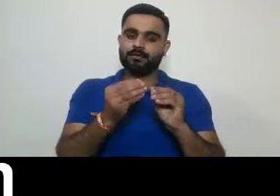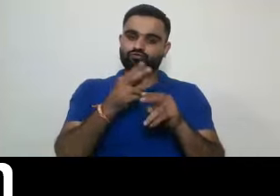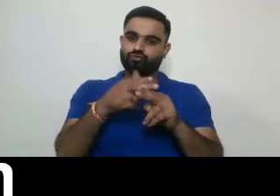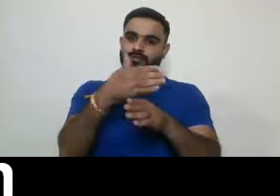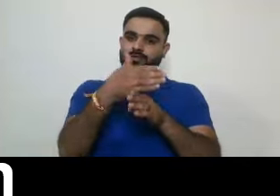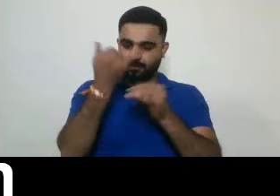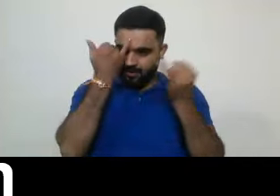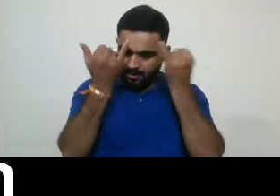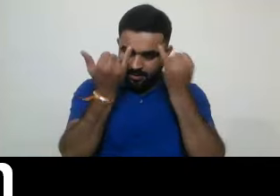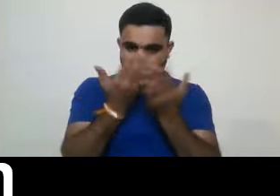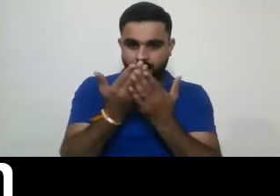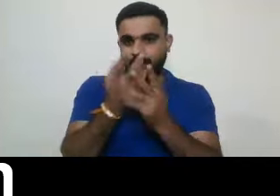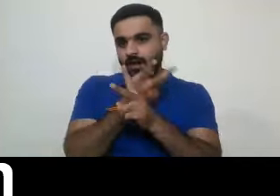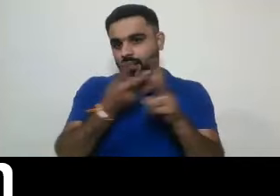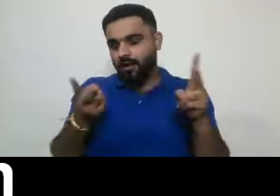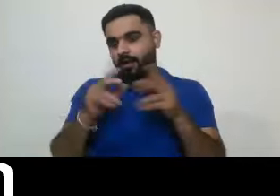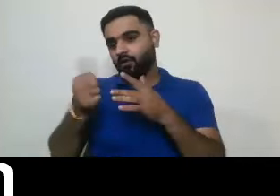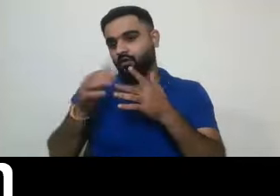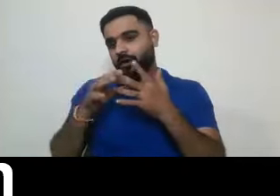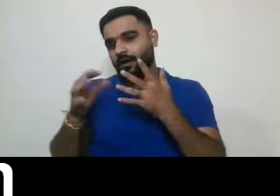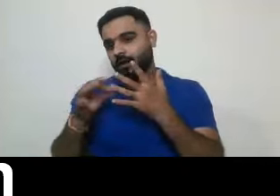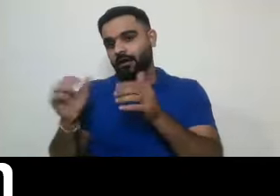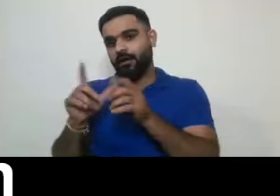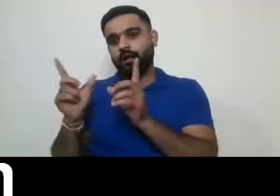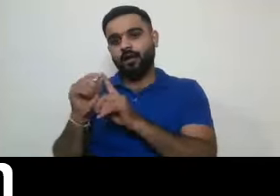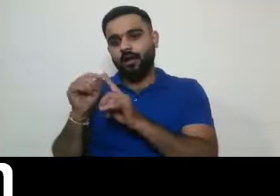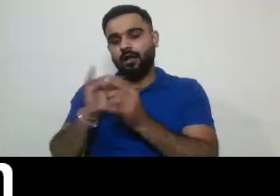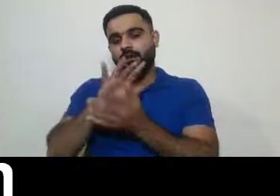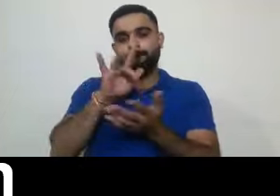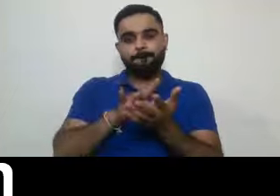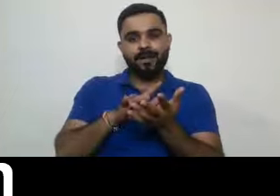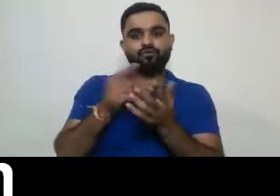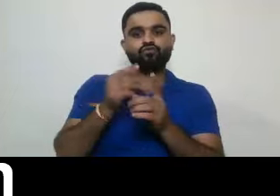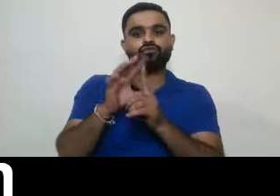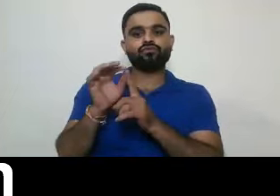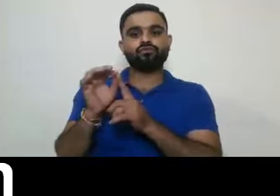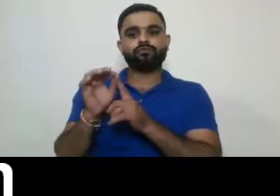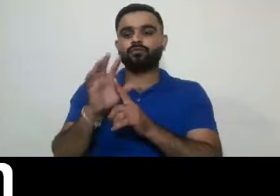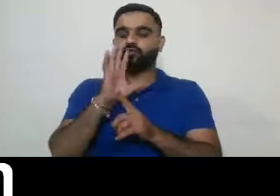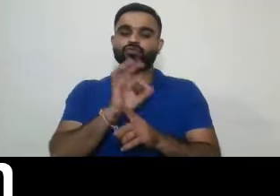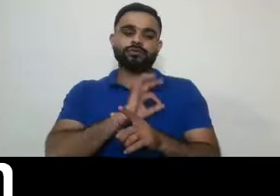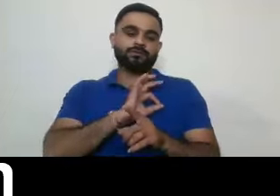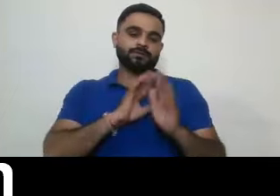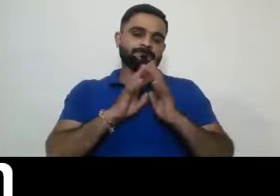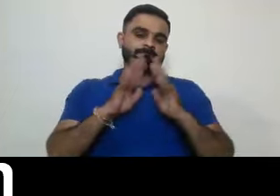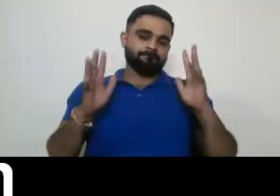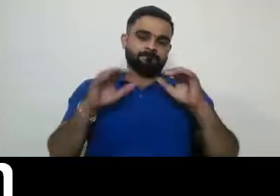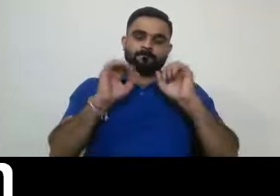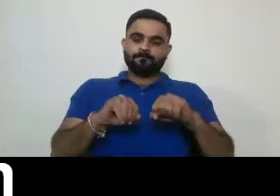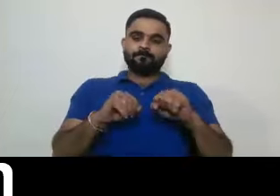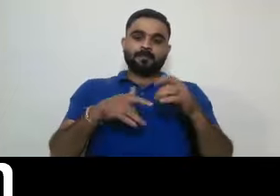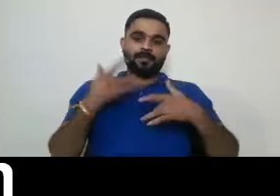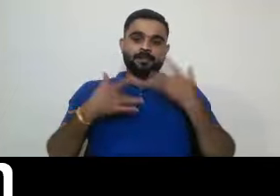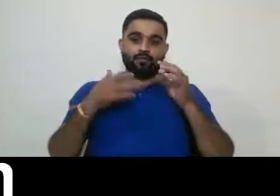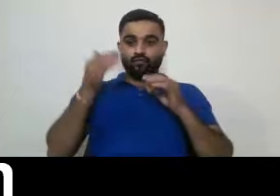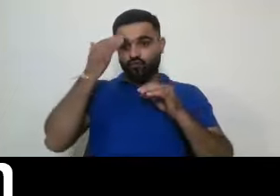your ideas, any other alternate apps or platforms that you are using, which you really liked. So that will be interesting to